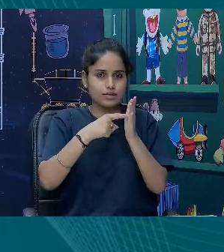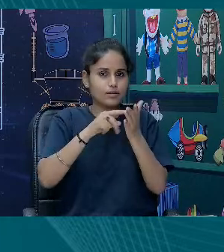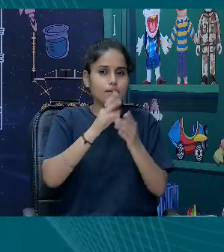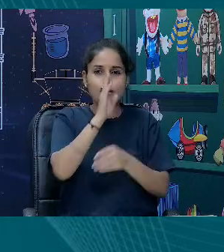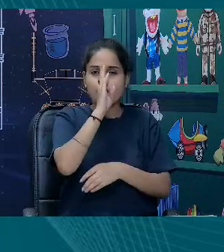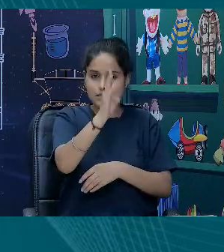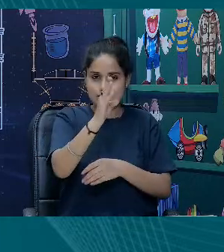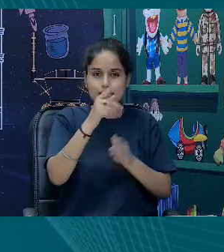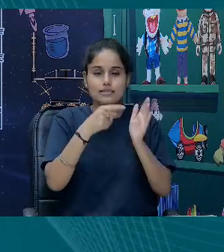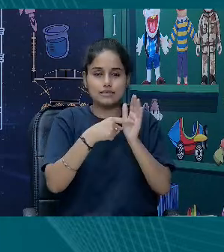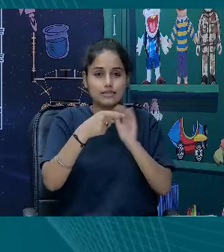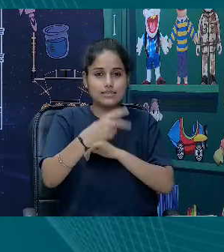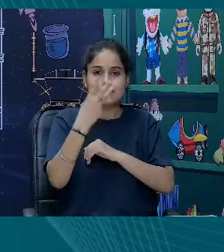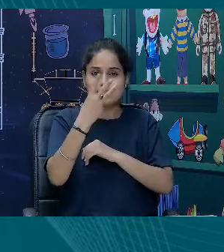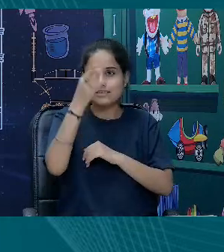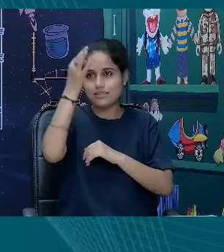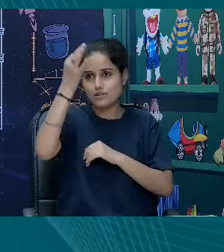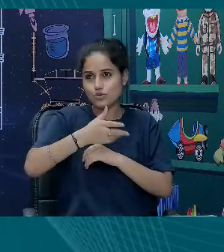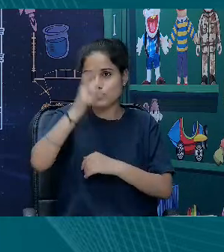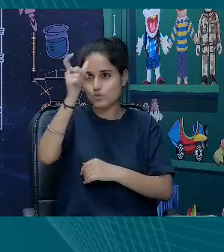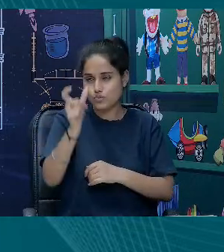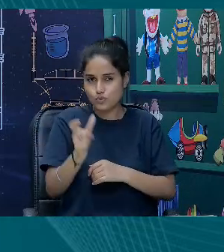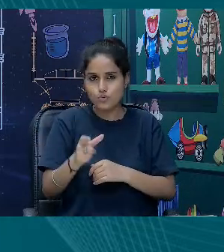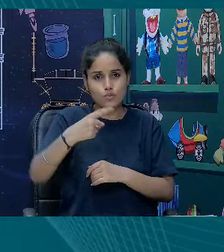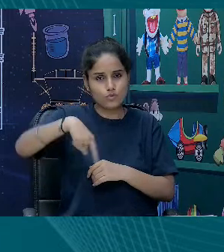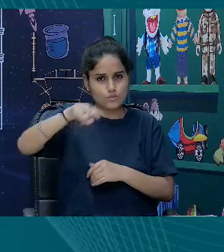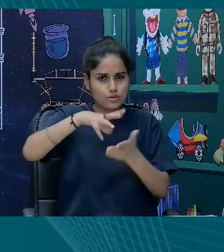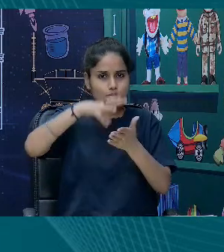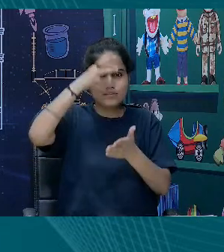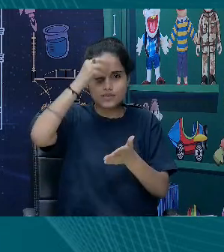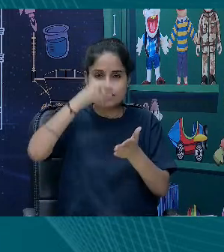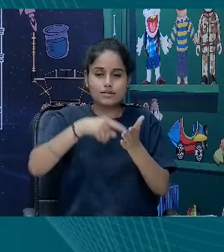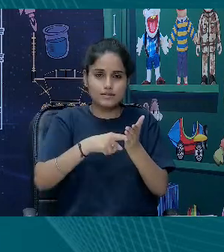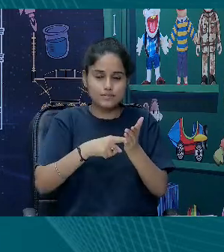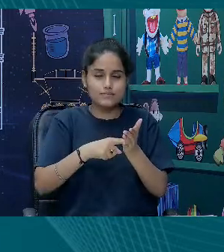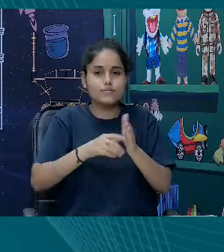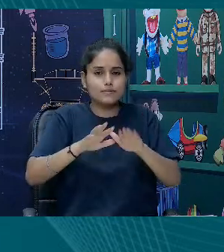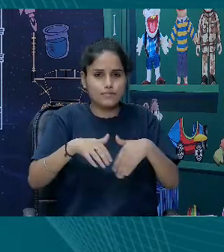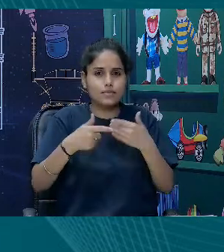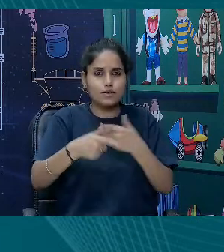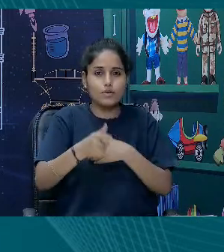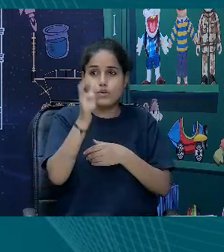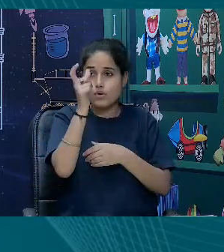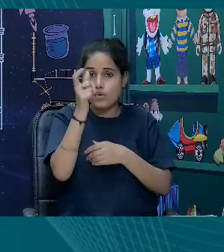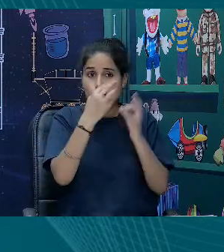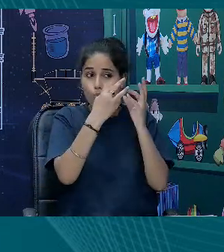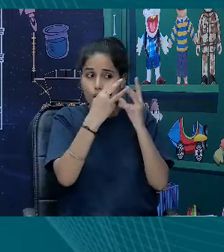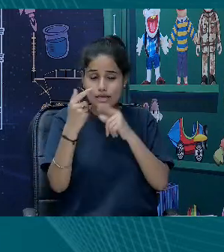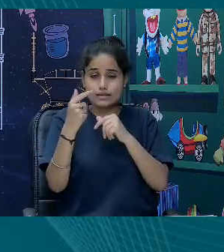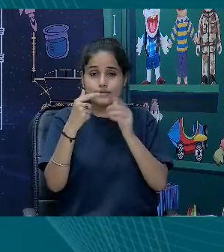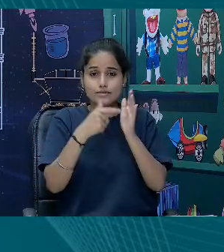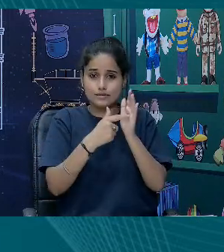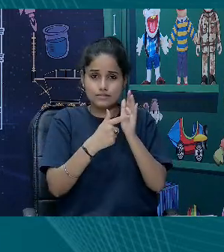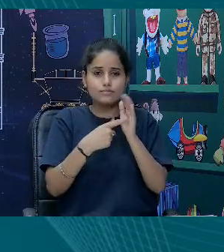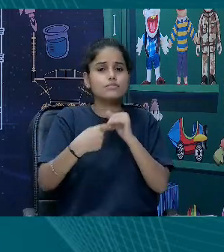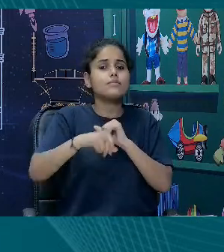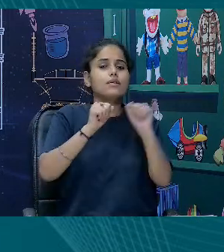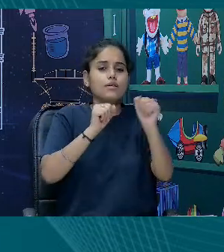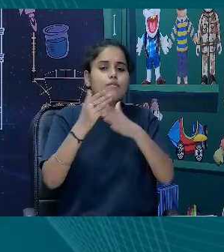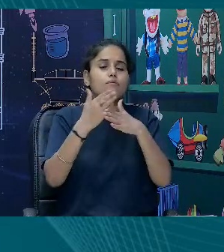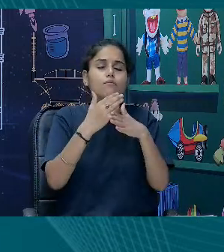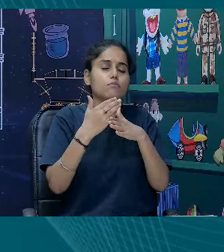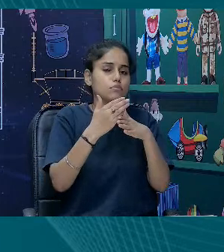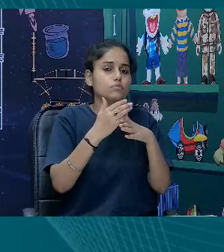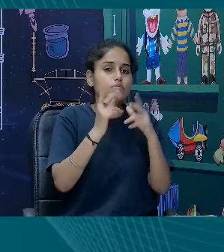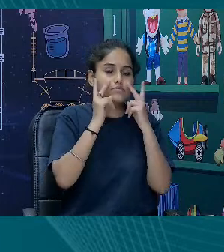S-T-R-A-I-G-H-T. So, these are the new words which you have learned, which you have to learn, and the spellings of which we have shared with you